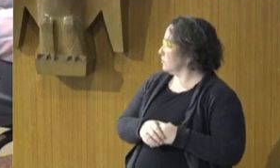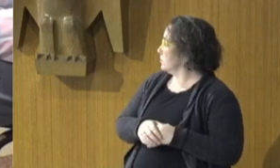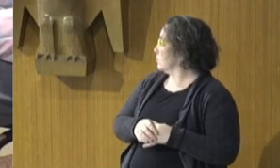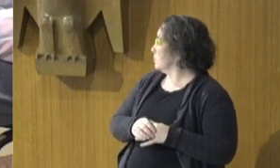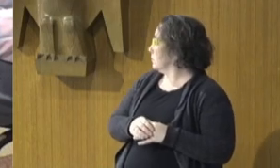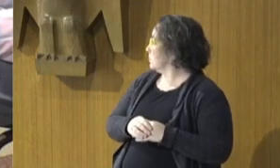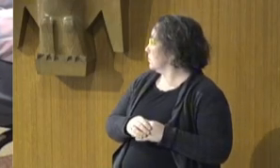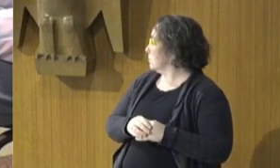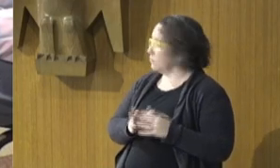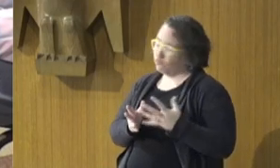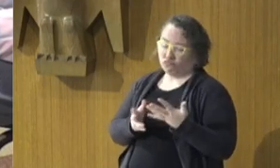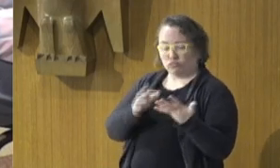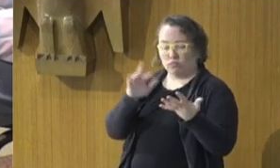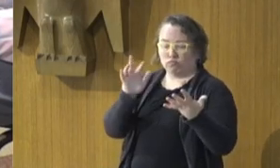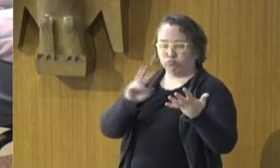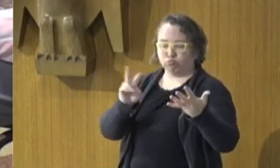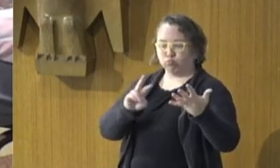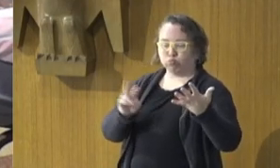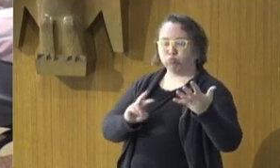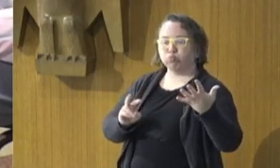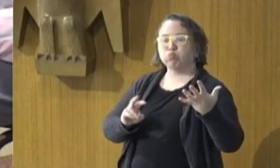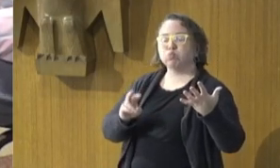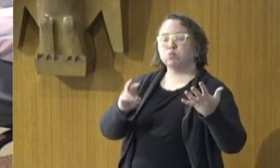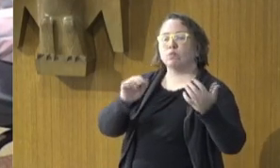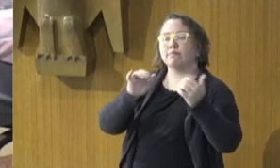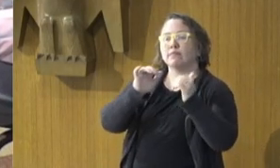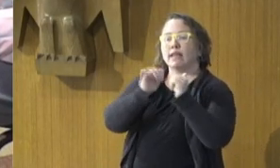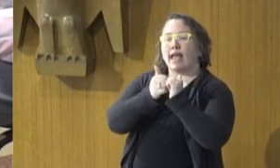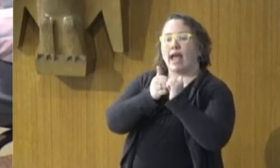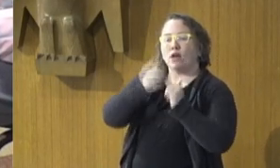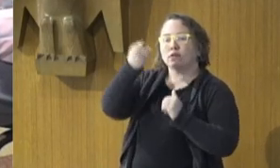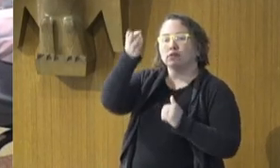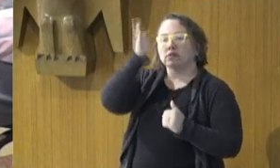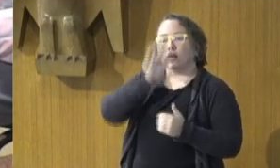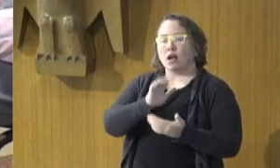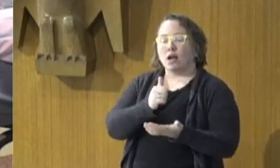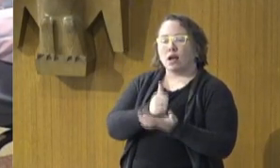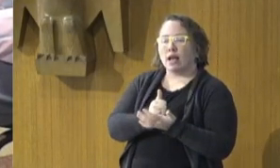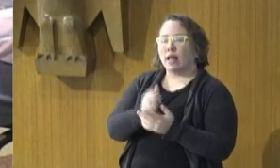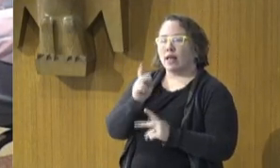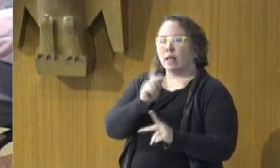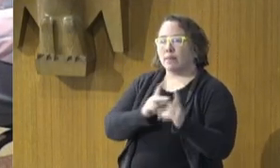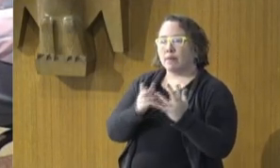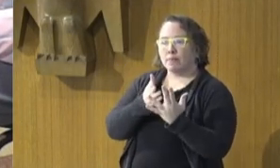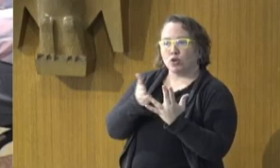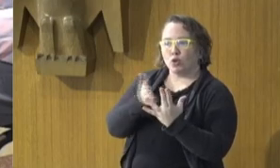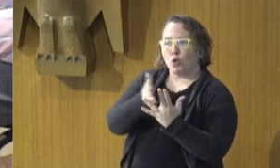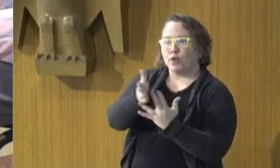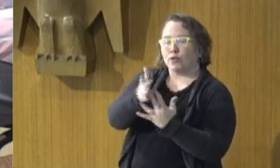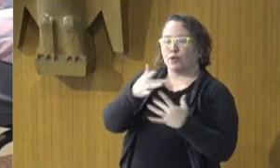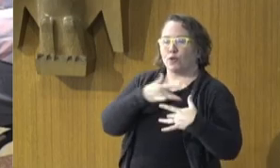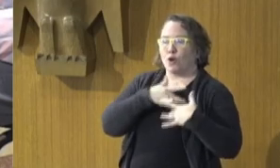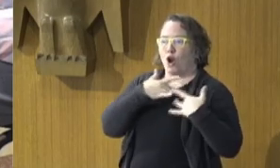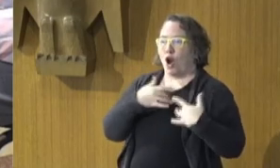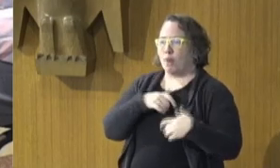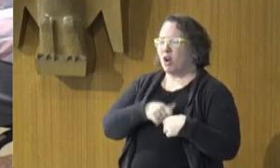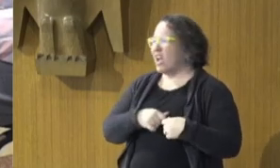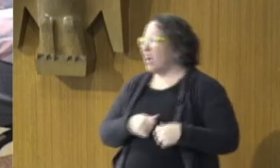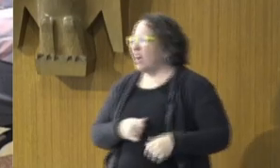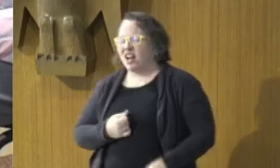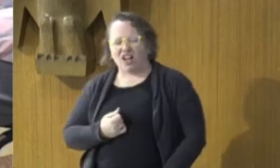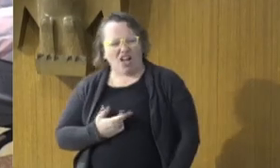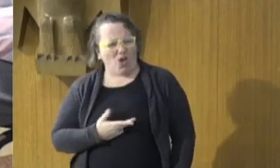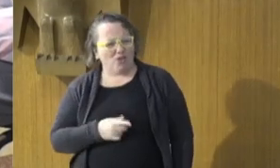Let's do, how does God help people going through heartbreak? Oh, I was going to, okay. Sure.